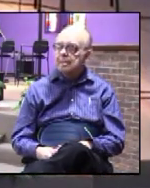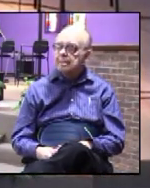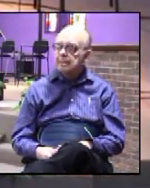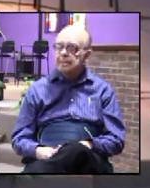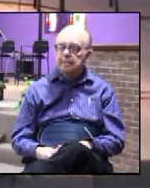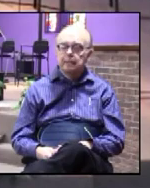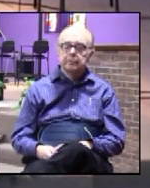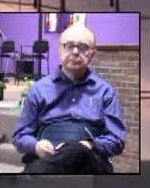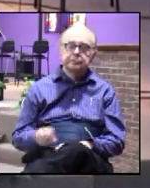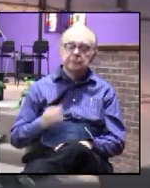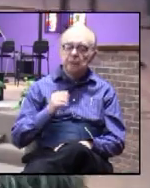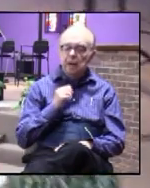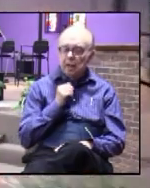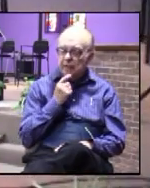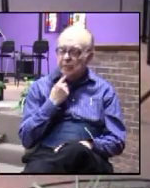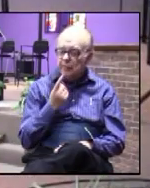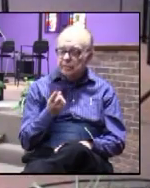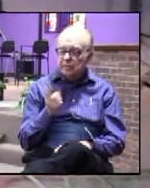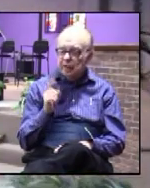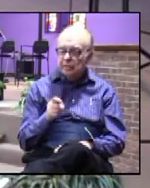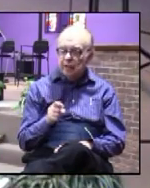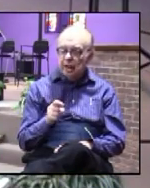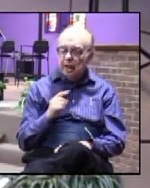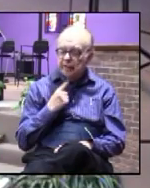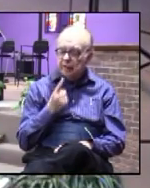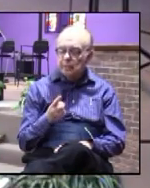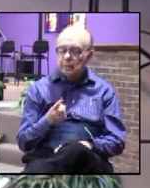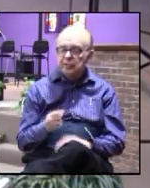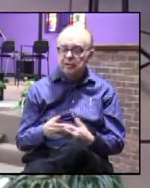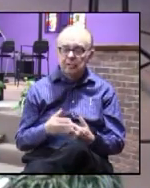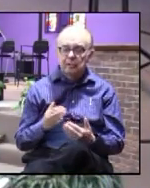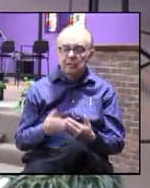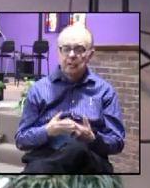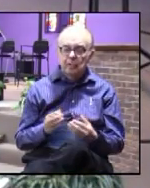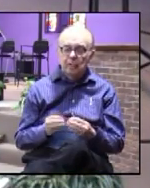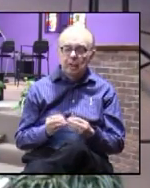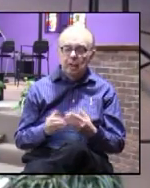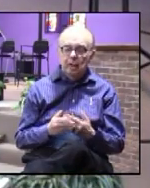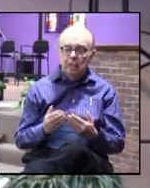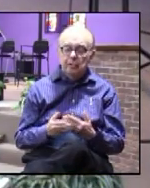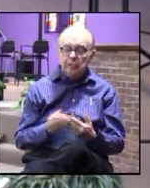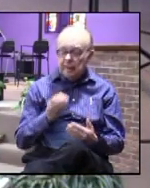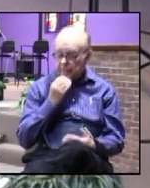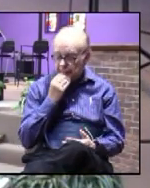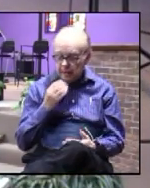No, I didn't say what's necessary, I said what's convenient. It's more convenient for me to feed my belly